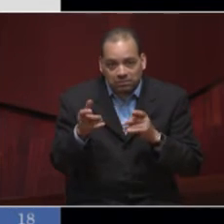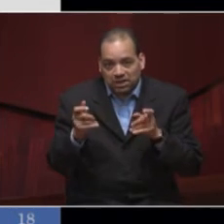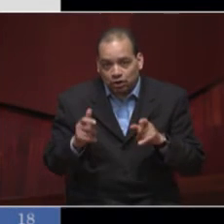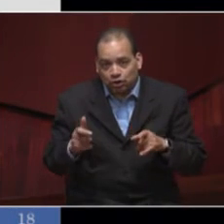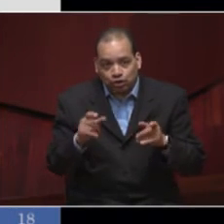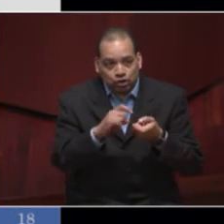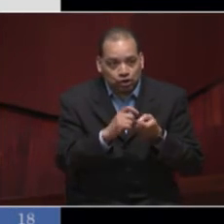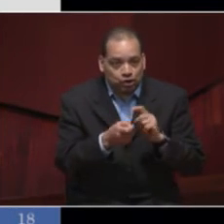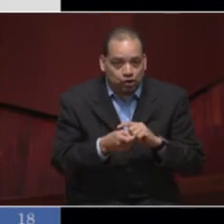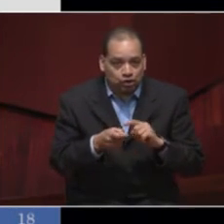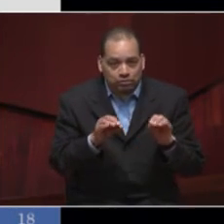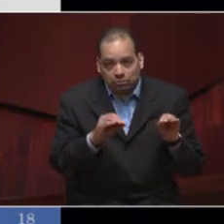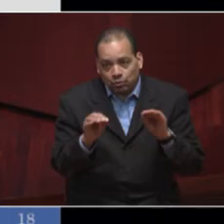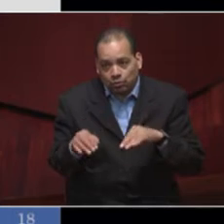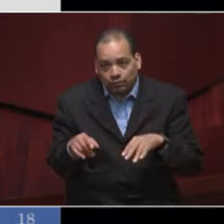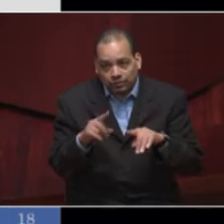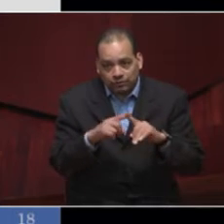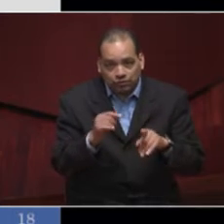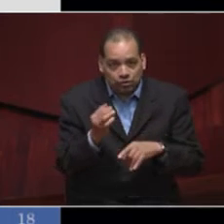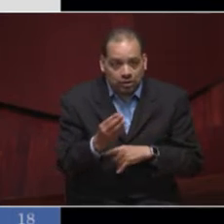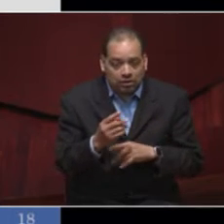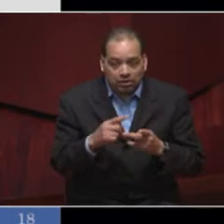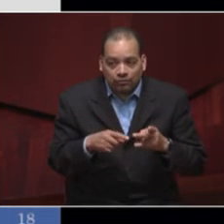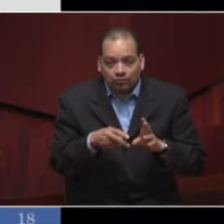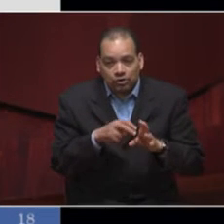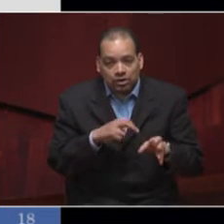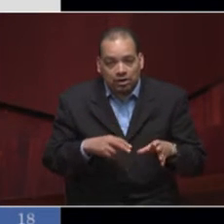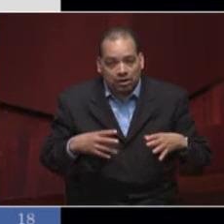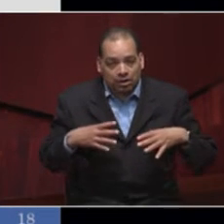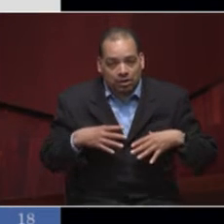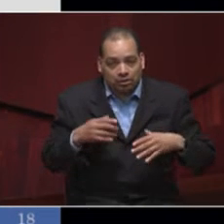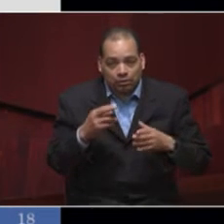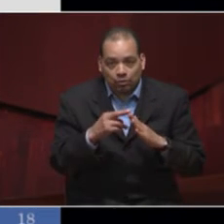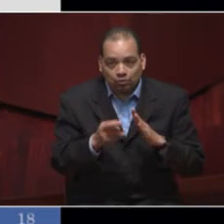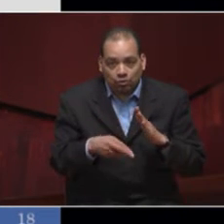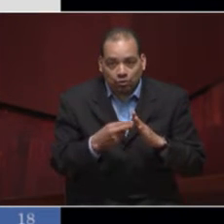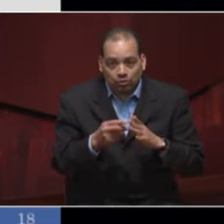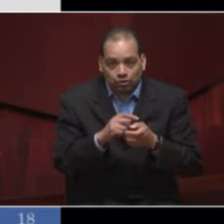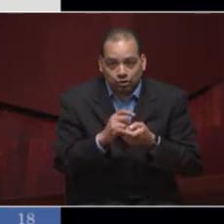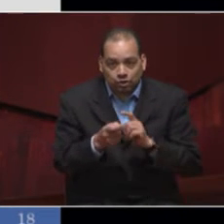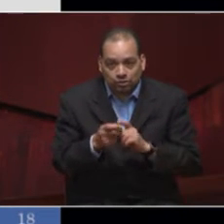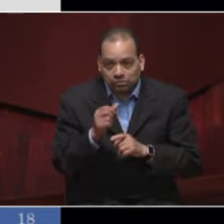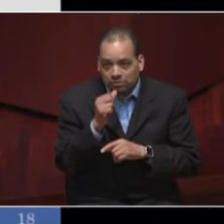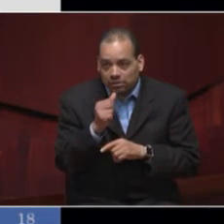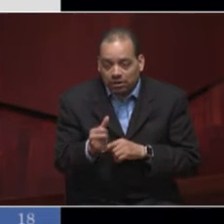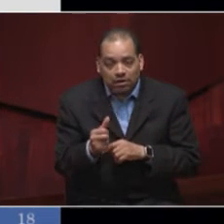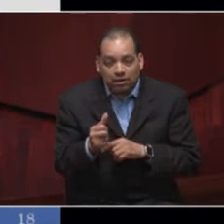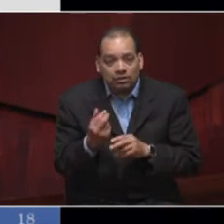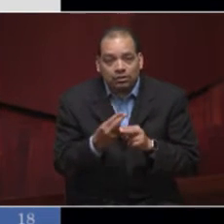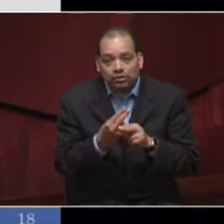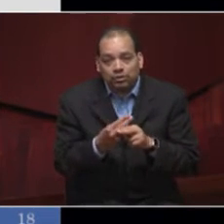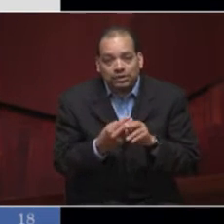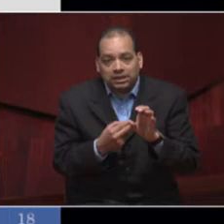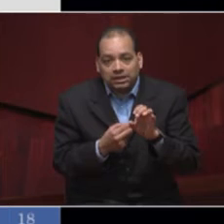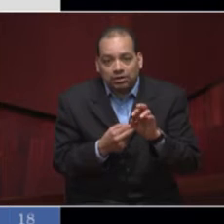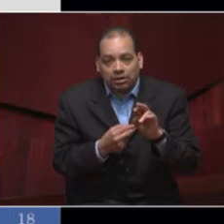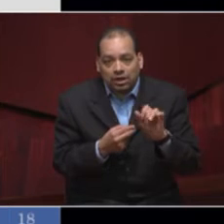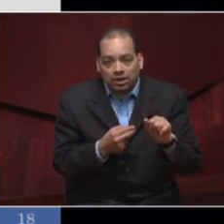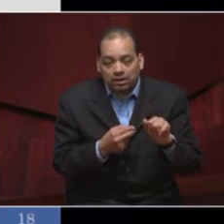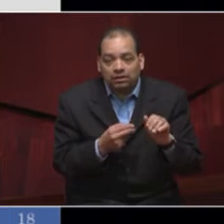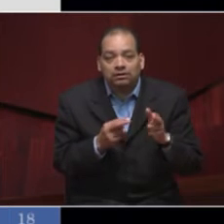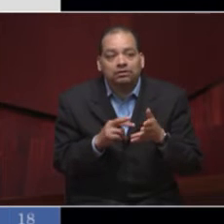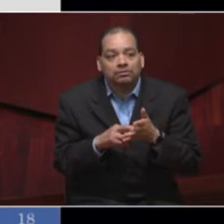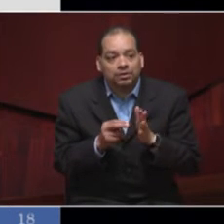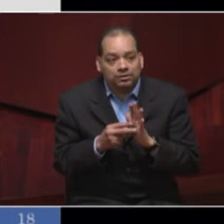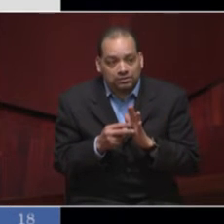job, retiring, or maybe their role has changed and they're not dealing with ERA anymore at all, and the ERA